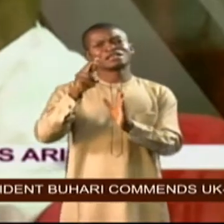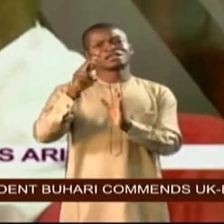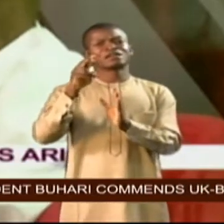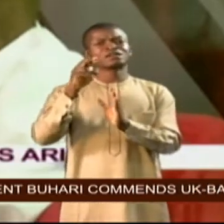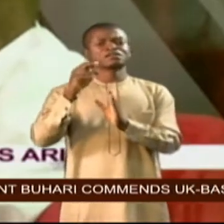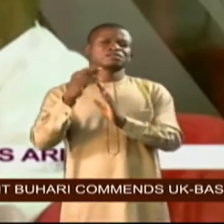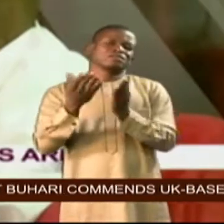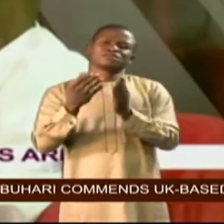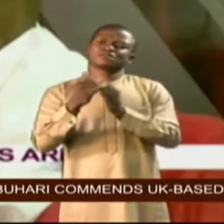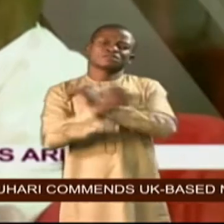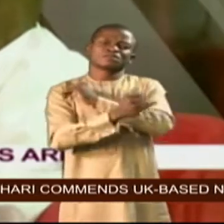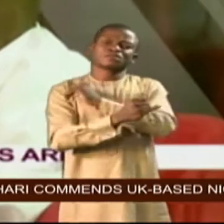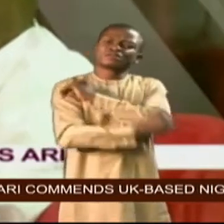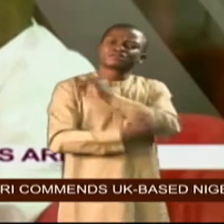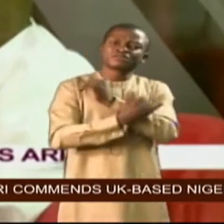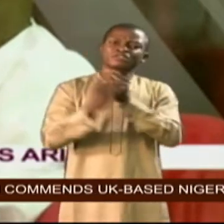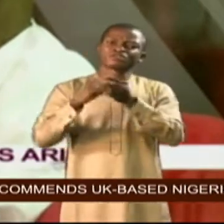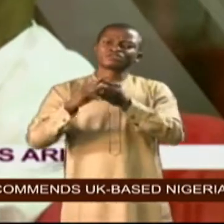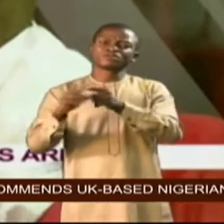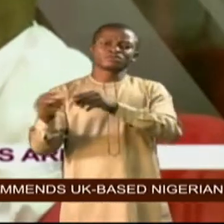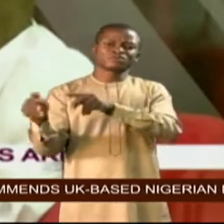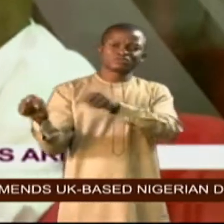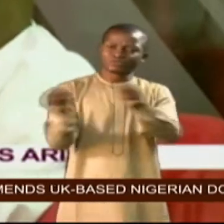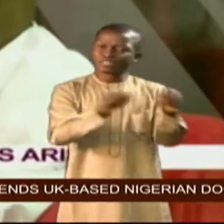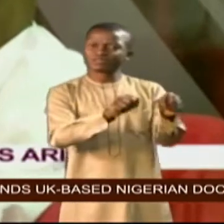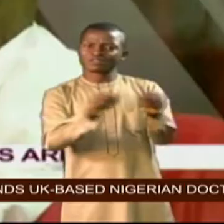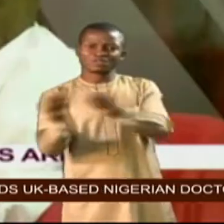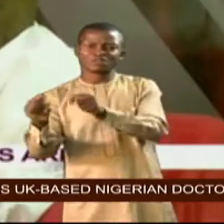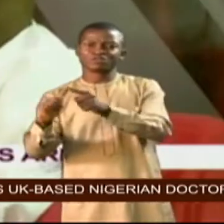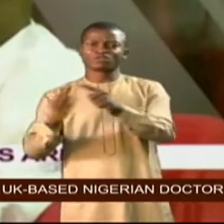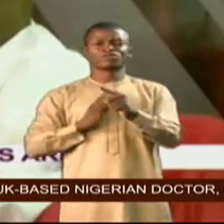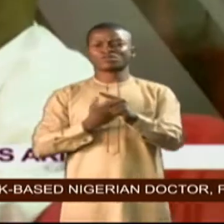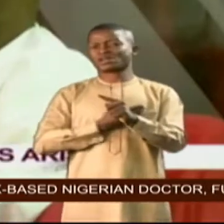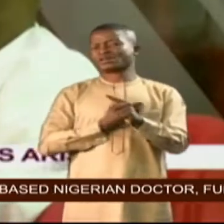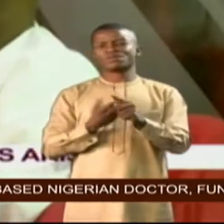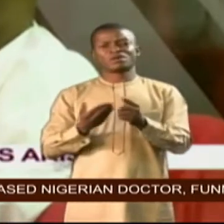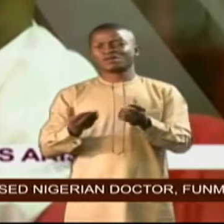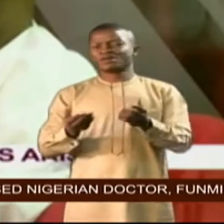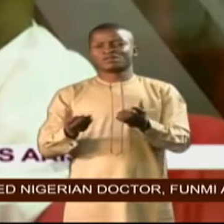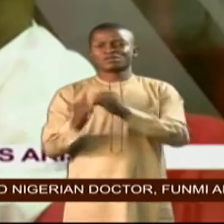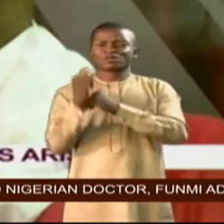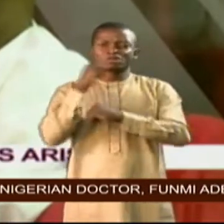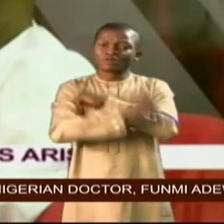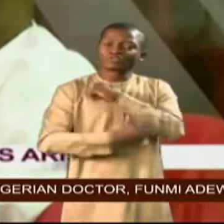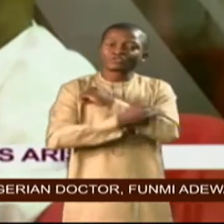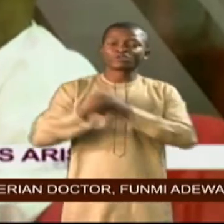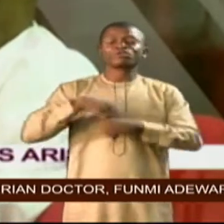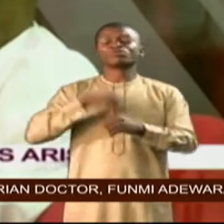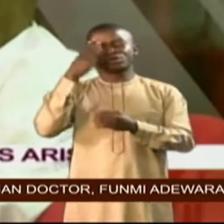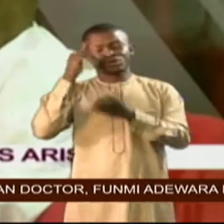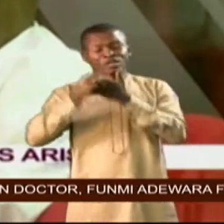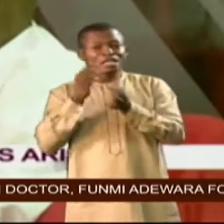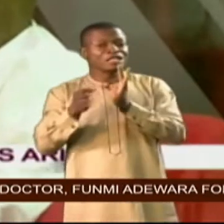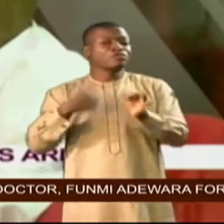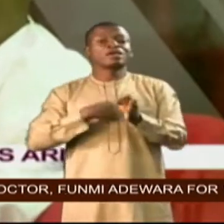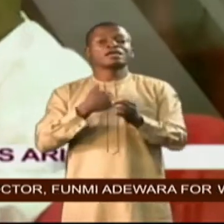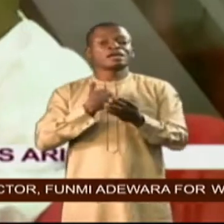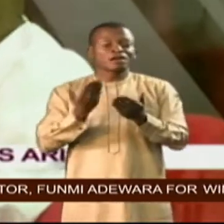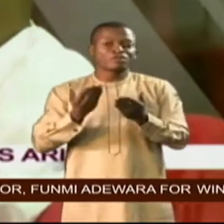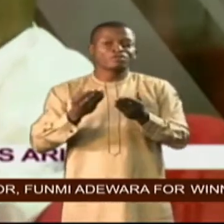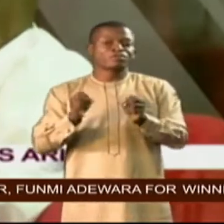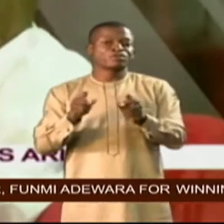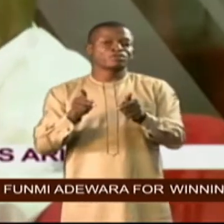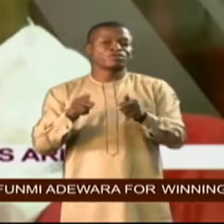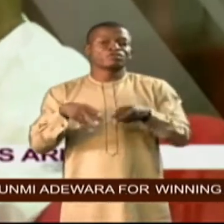seaports. We believe that if we have a train service, then we're able to